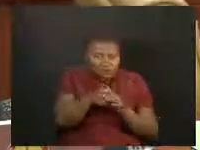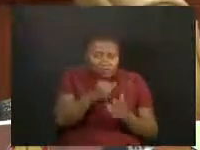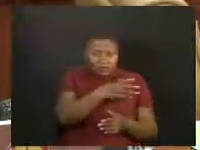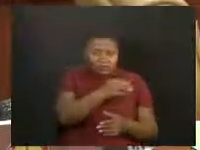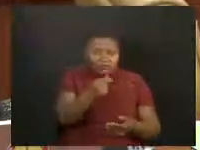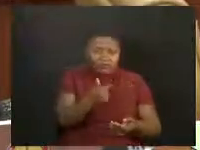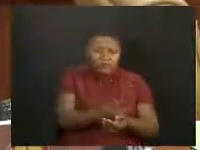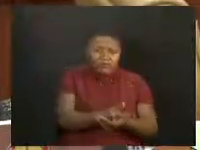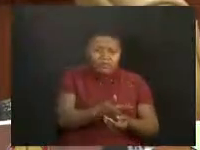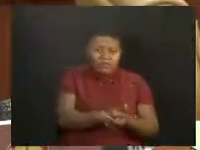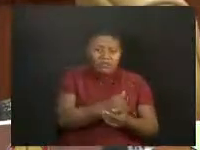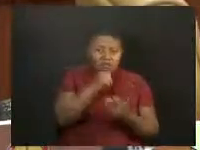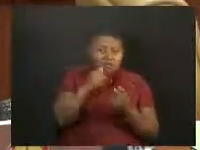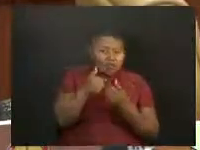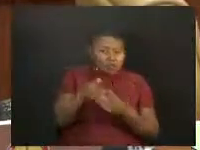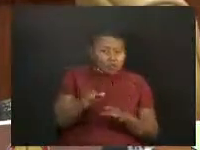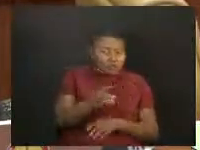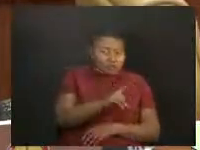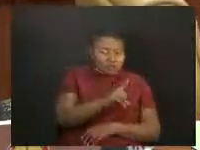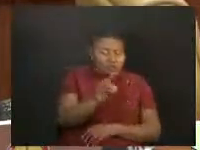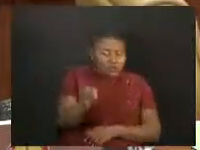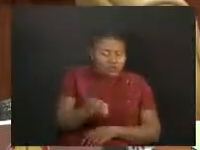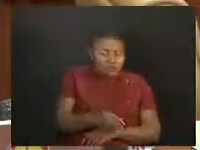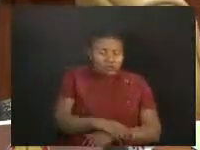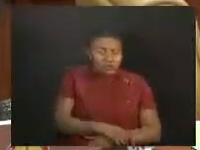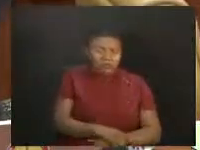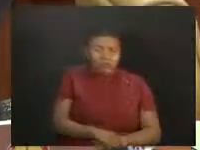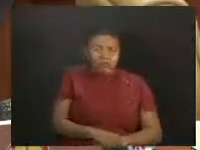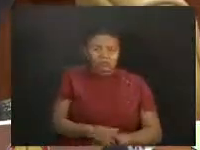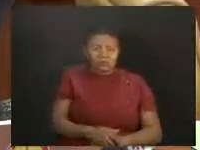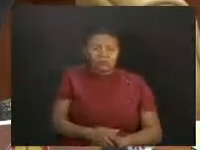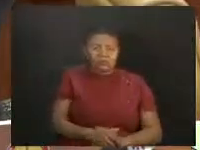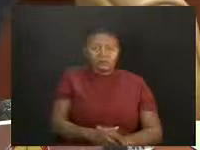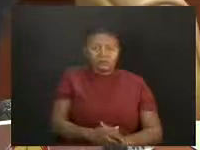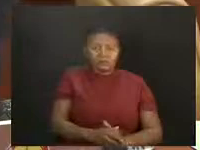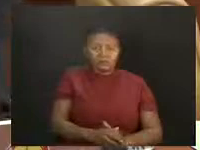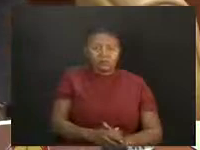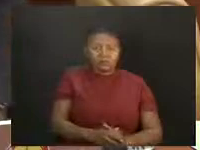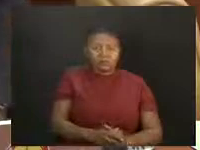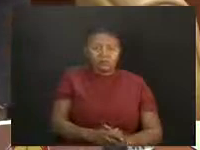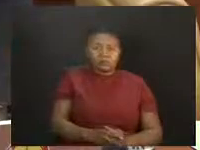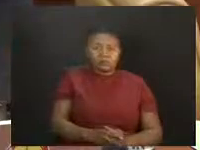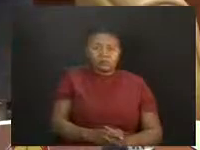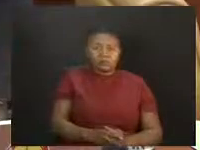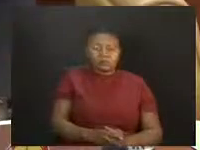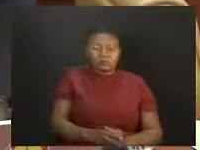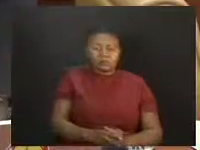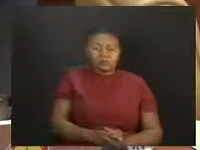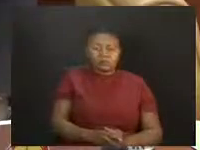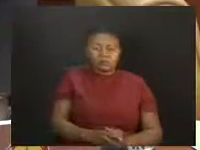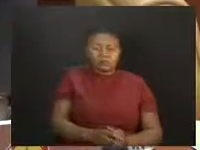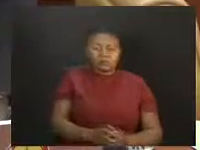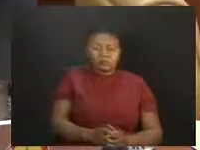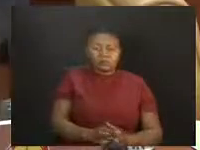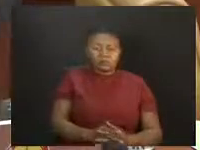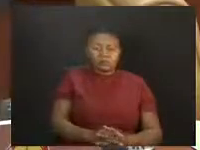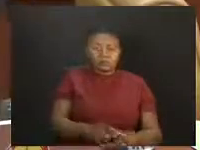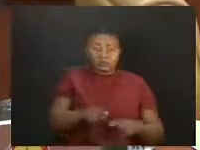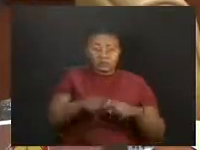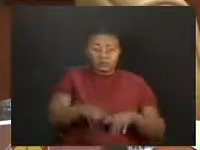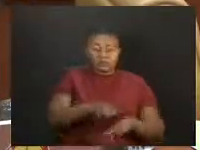not lose out on it? And once and for all, based